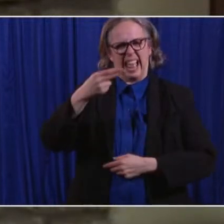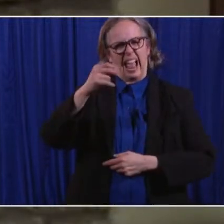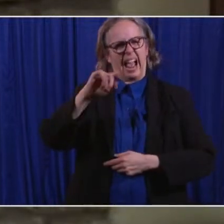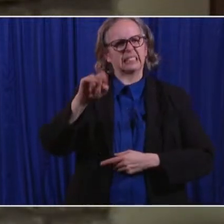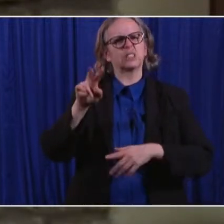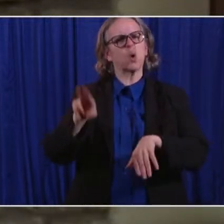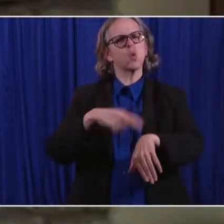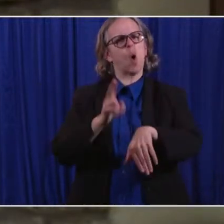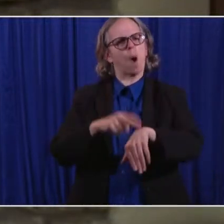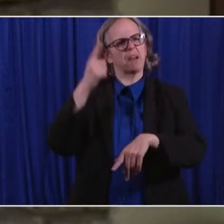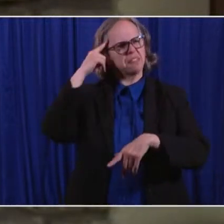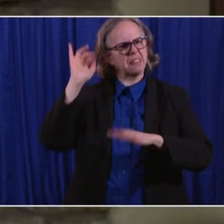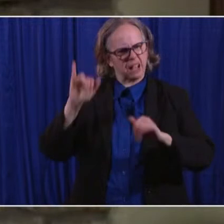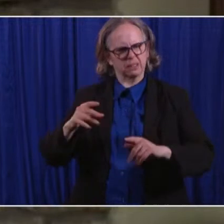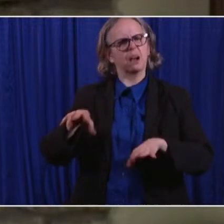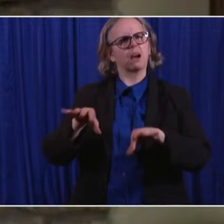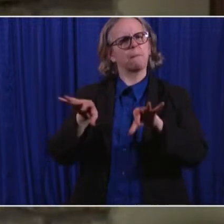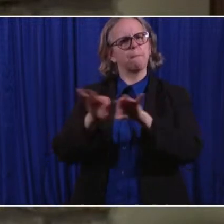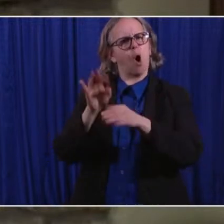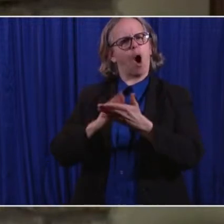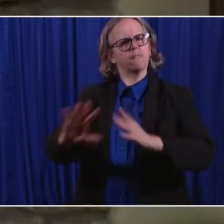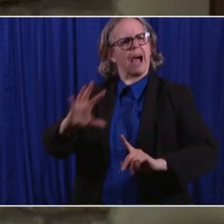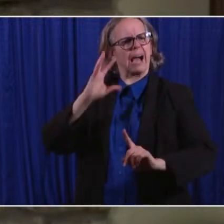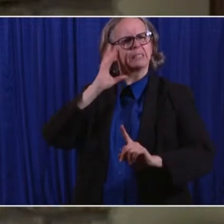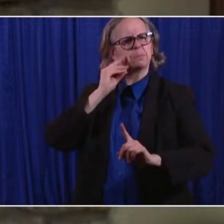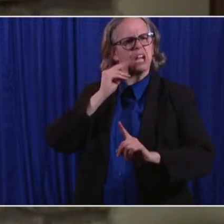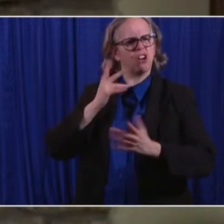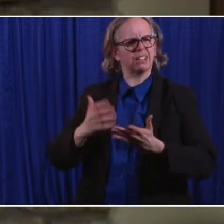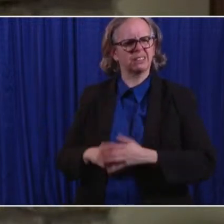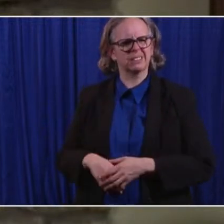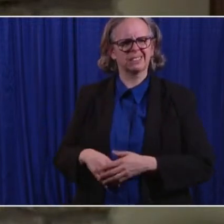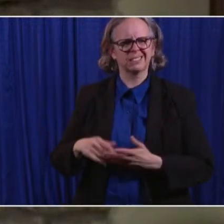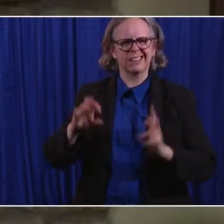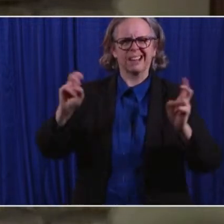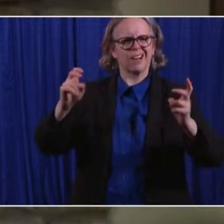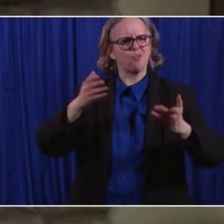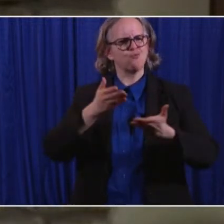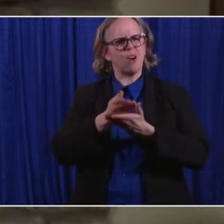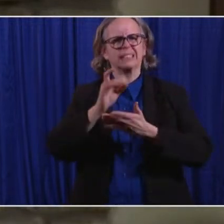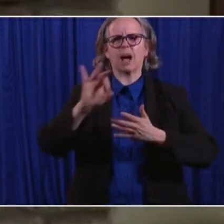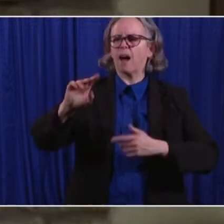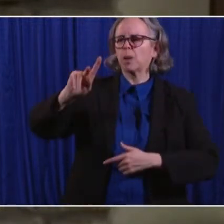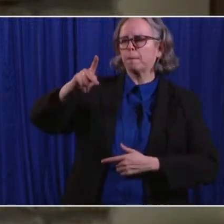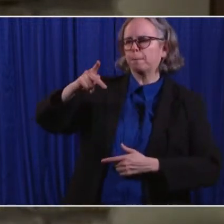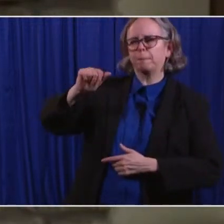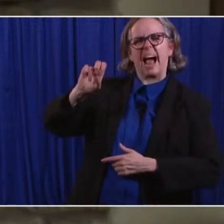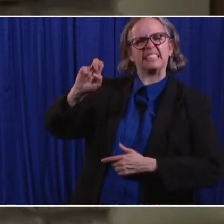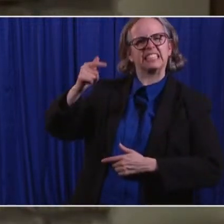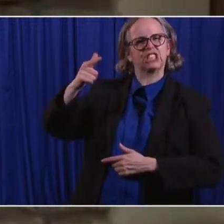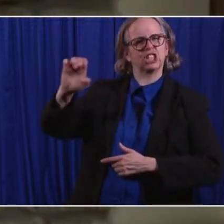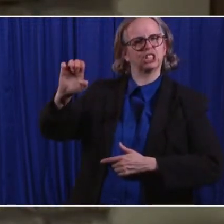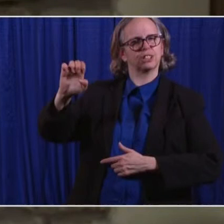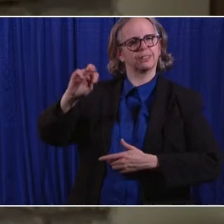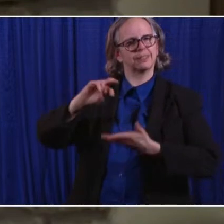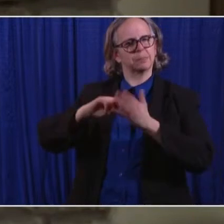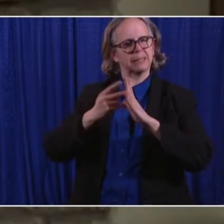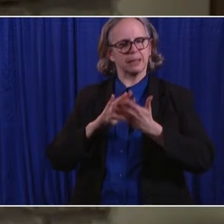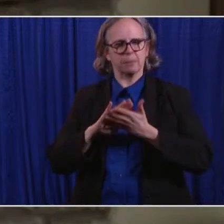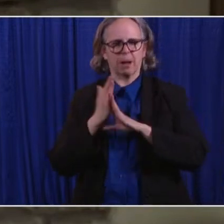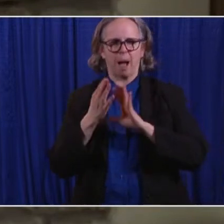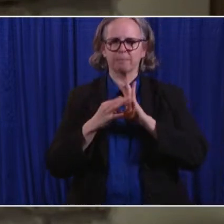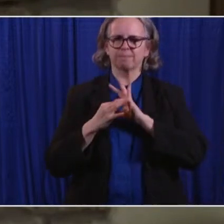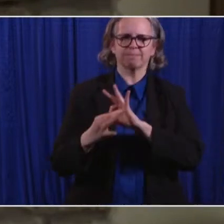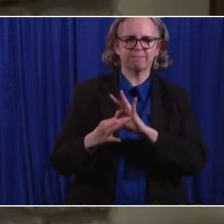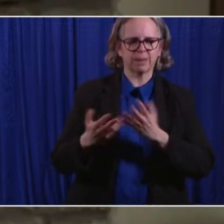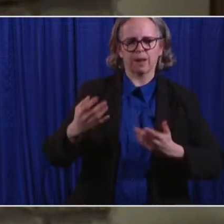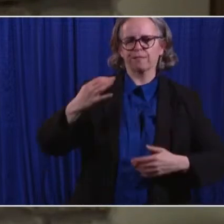to go through. And whether it's in a band, or whether it's a fraternity, whatever, it's some